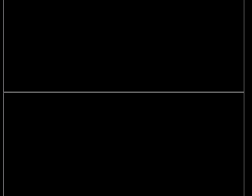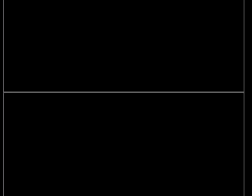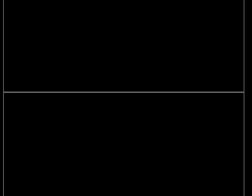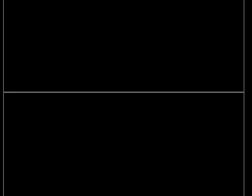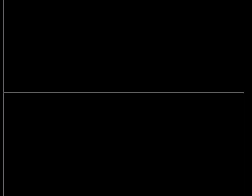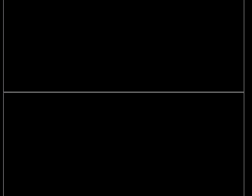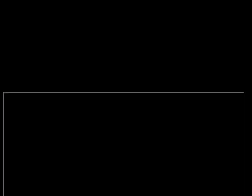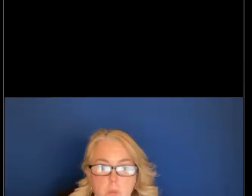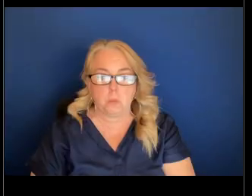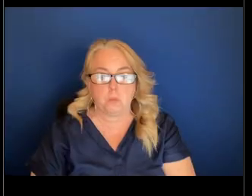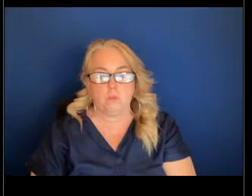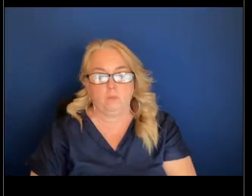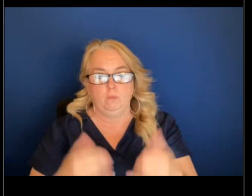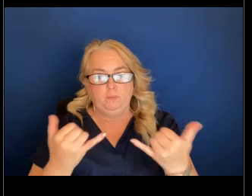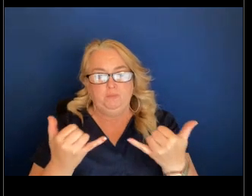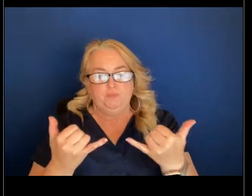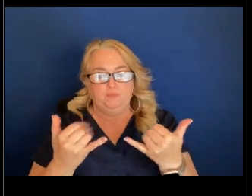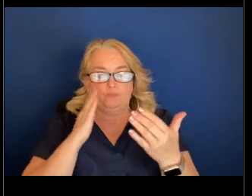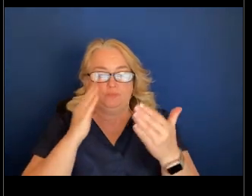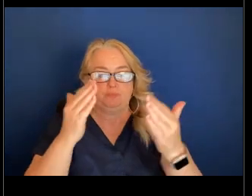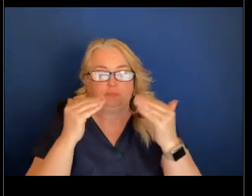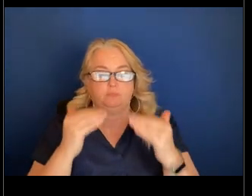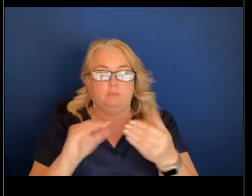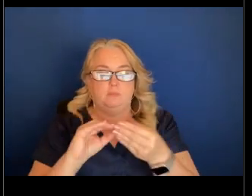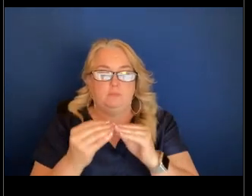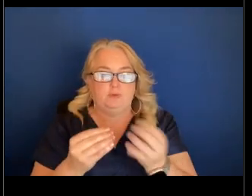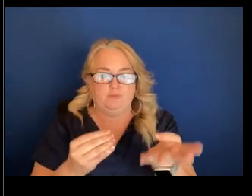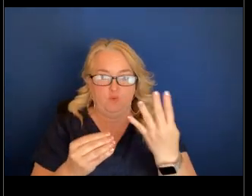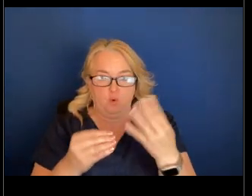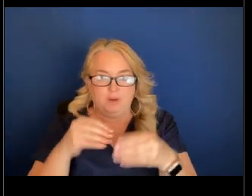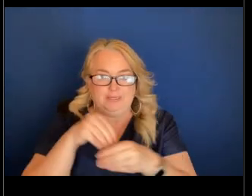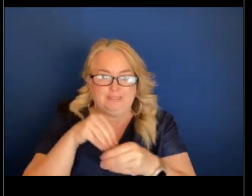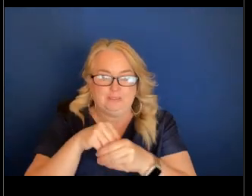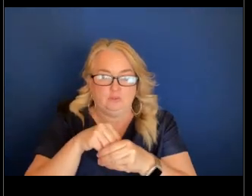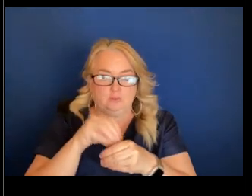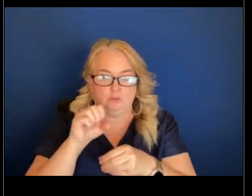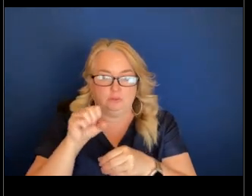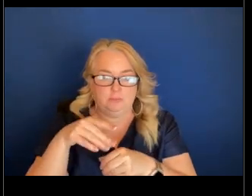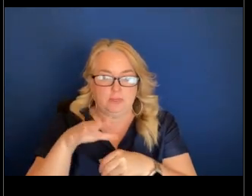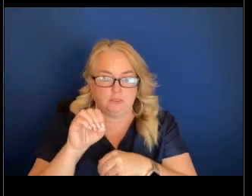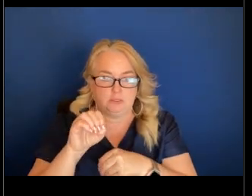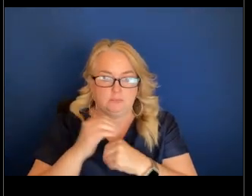And with that, that brings us to topic 4, interior spaces.